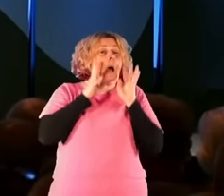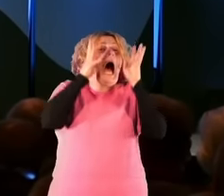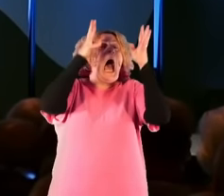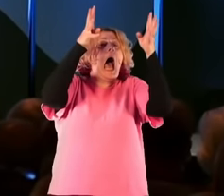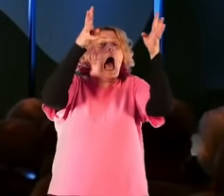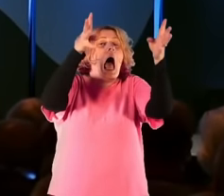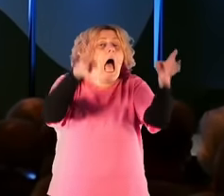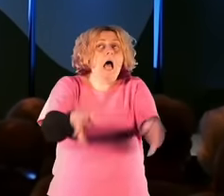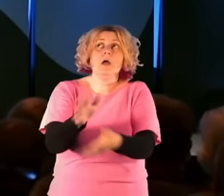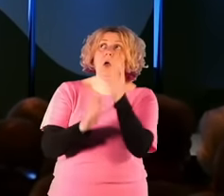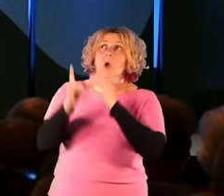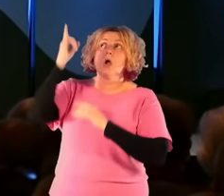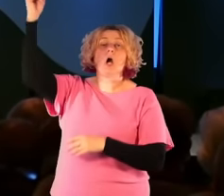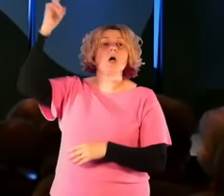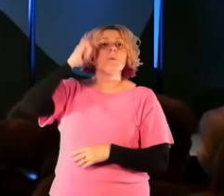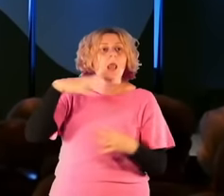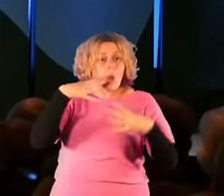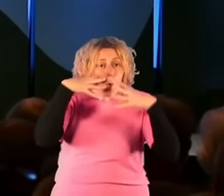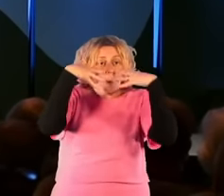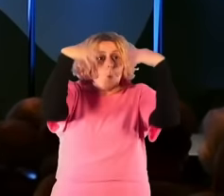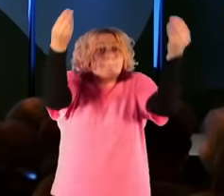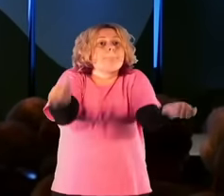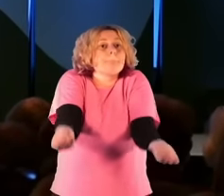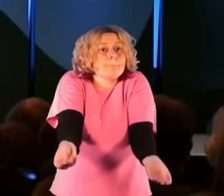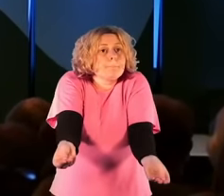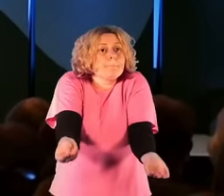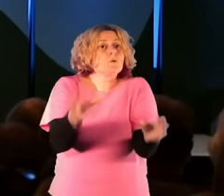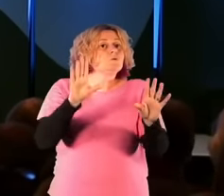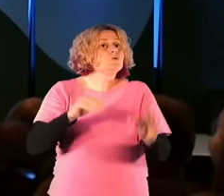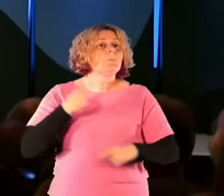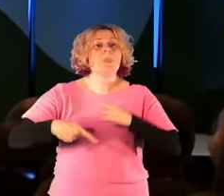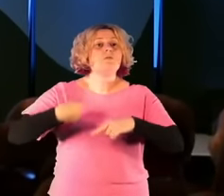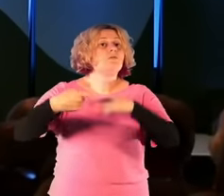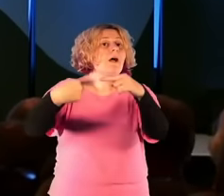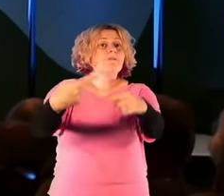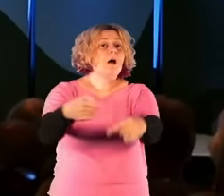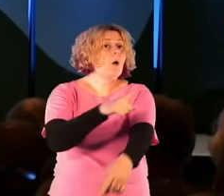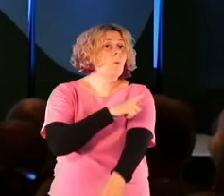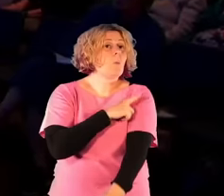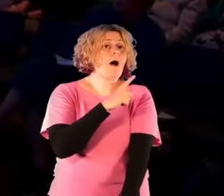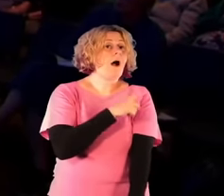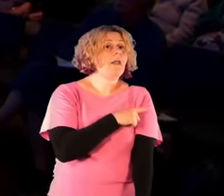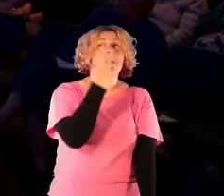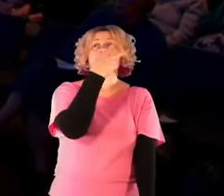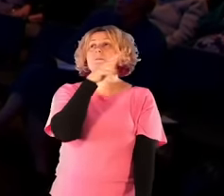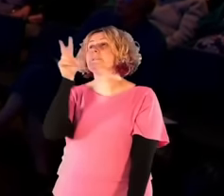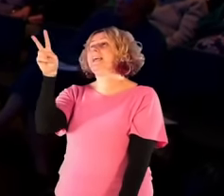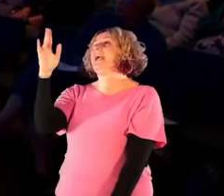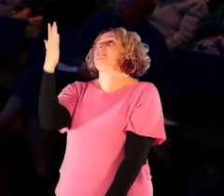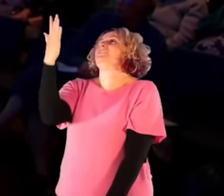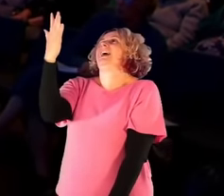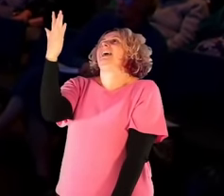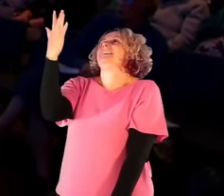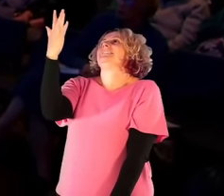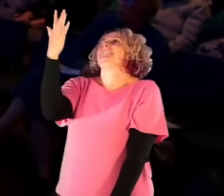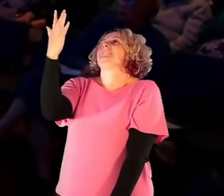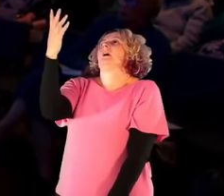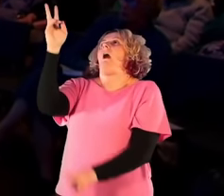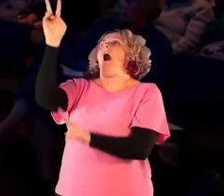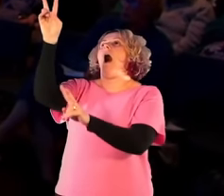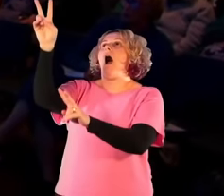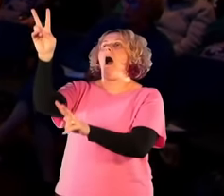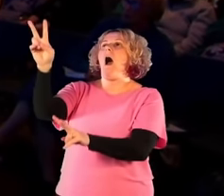that vision of God. They will see his face. They will be in his presence forever. They will gaze on the glory of